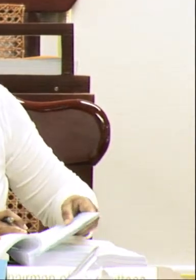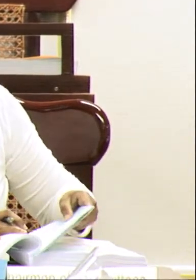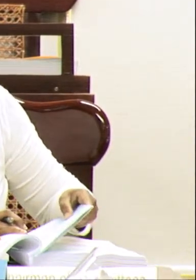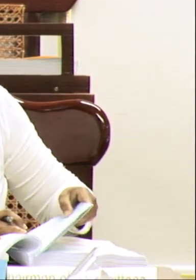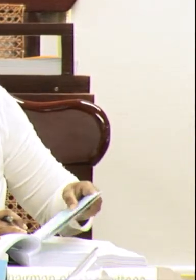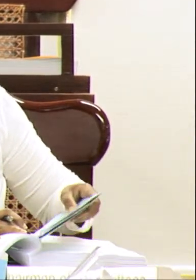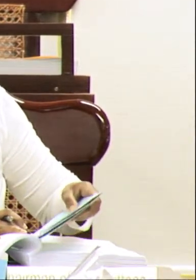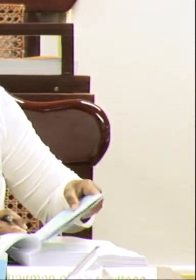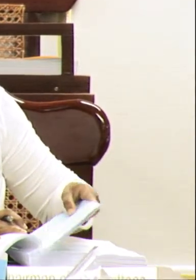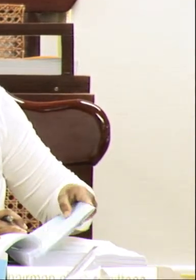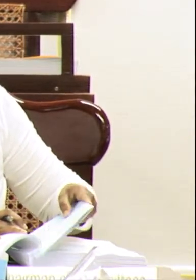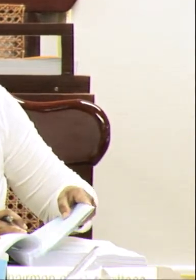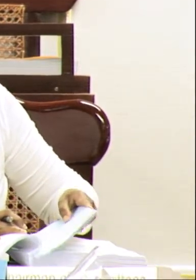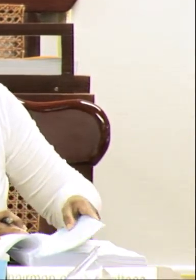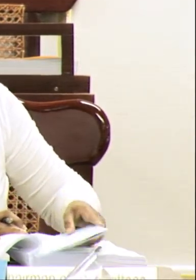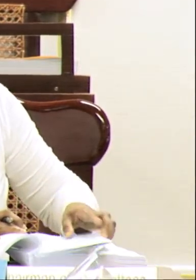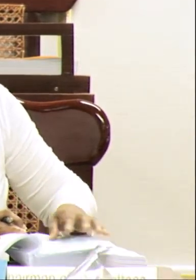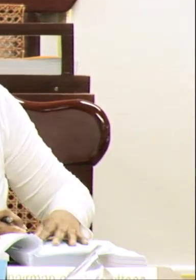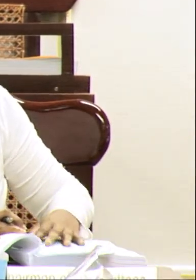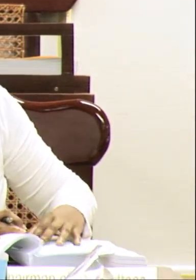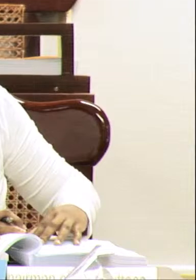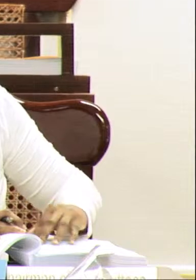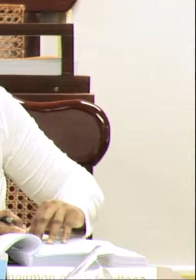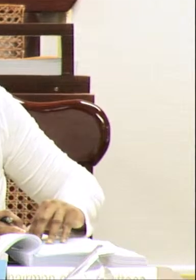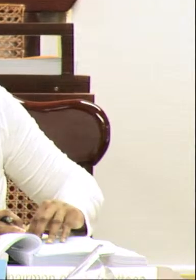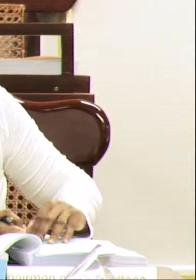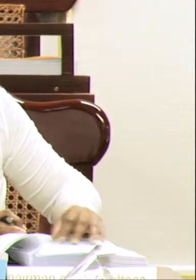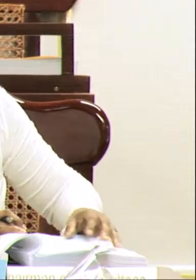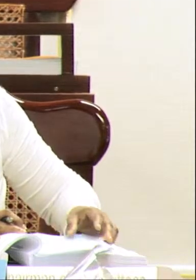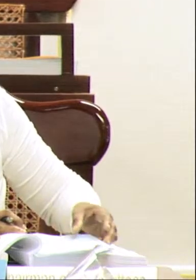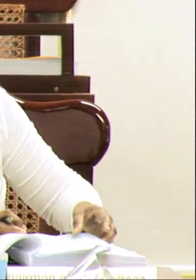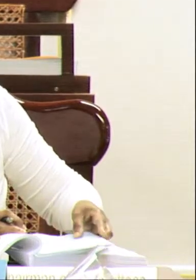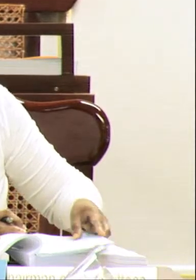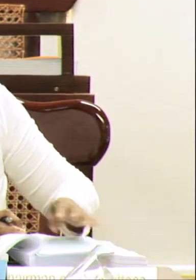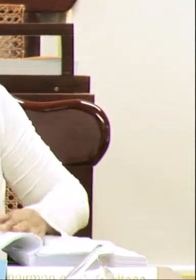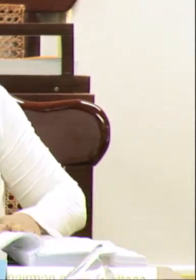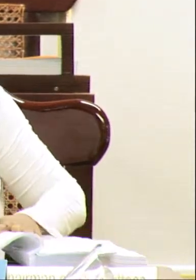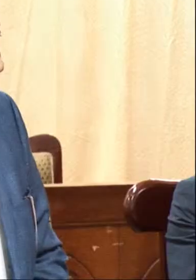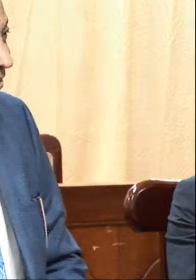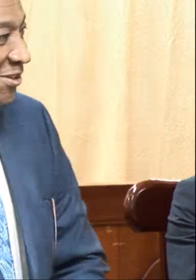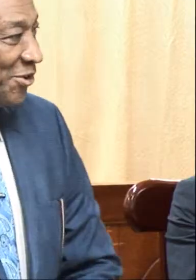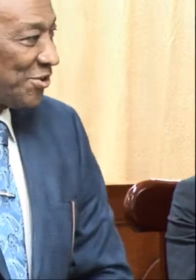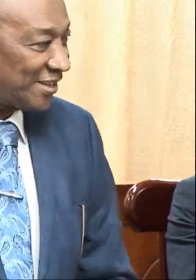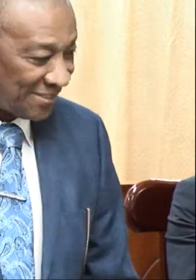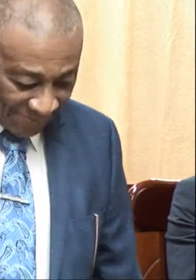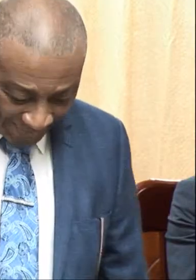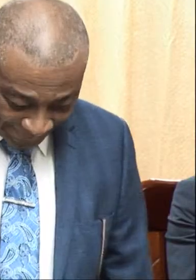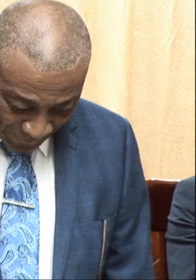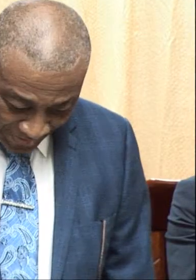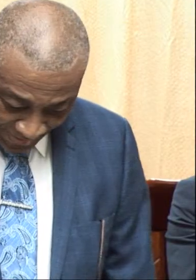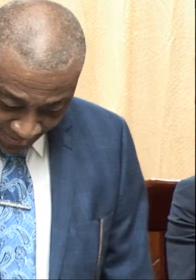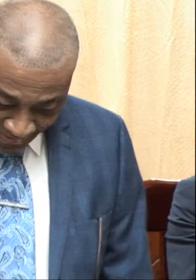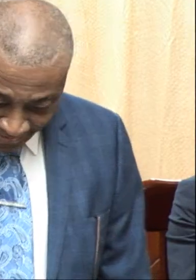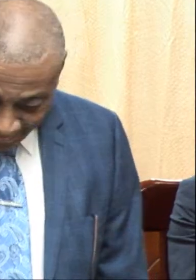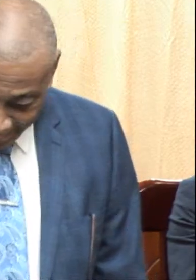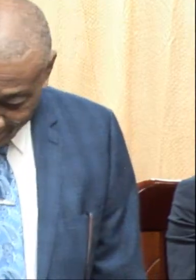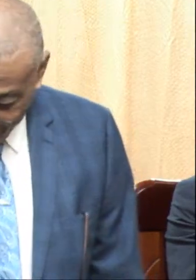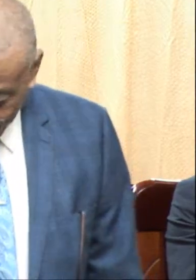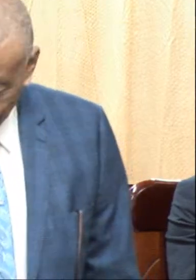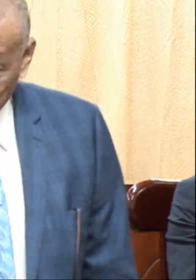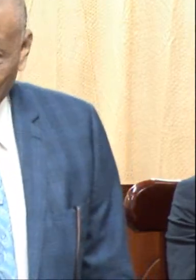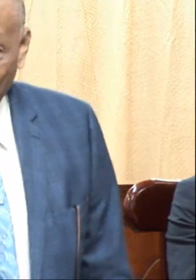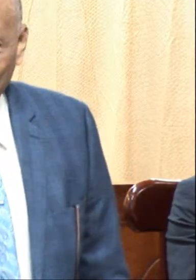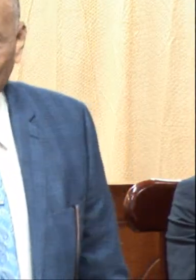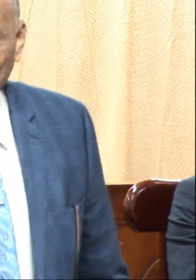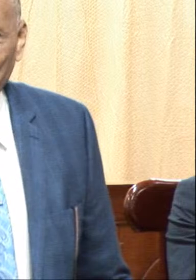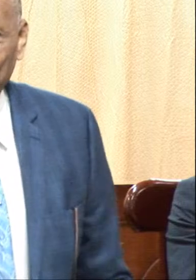right to answer you. But ma'am, Yes, you're the presiding officer in the context of this committee. And if you